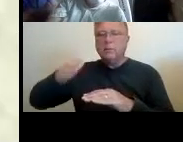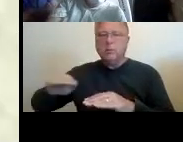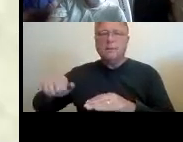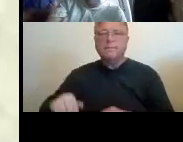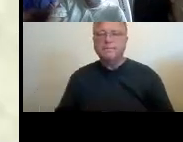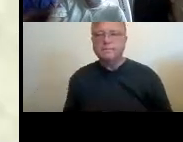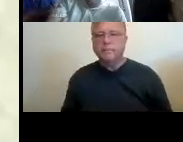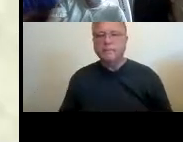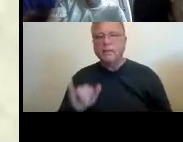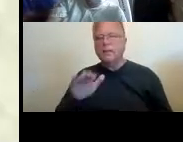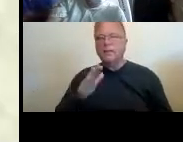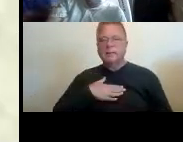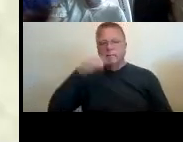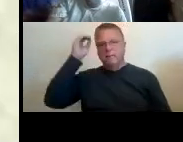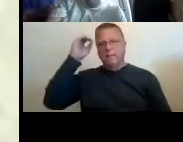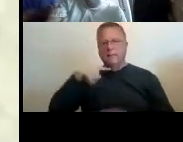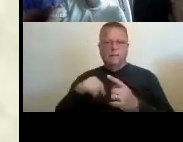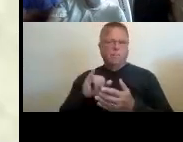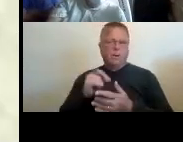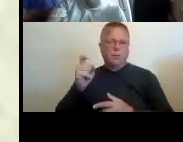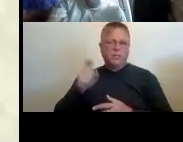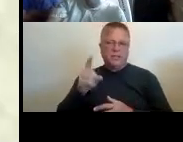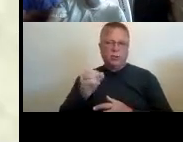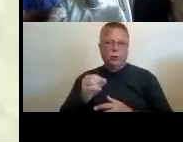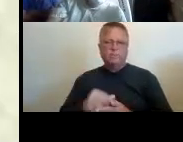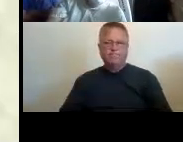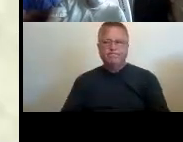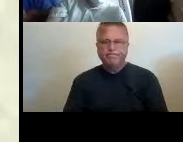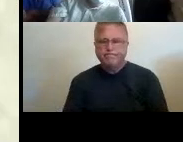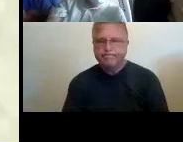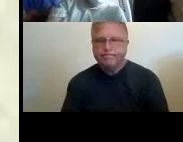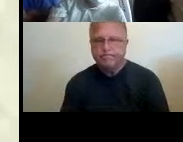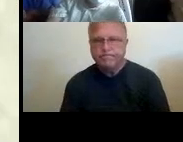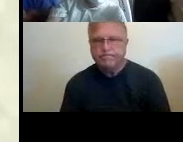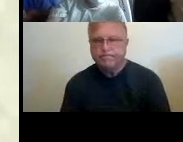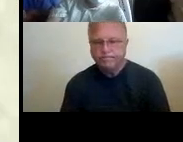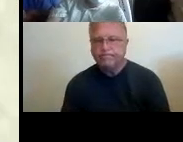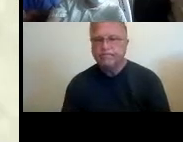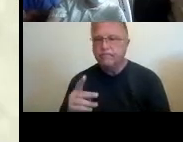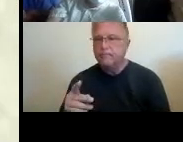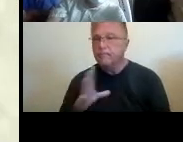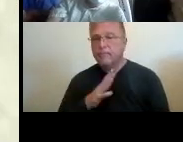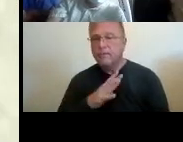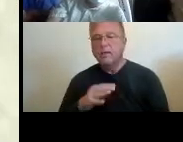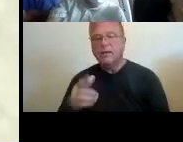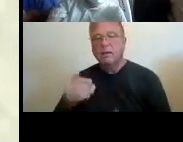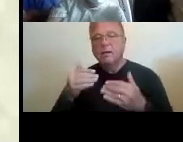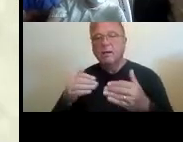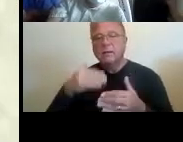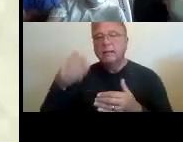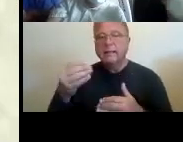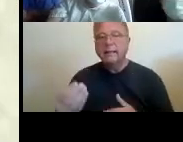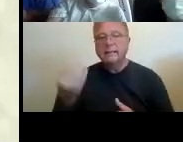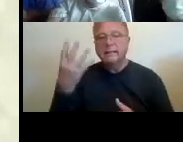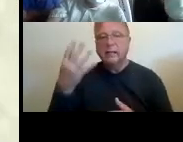So that's what I have to say as far as what you need to do. Thank you so Thank much you. for that. Okay, I'm going to go to the next slide, which